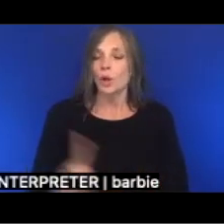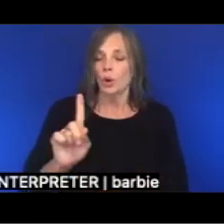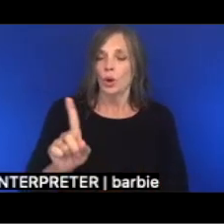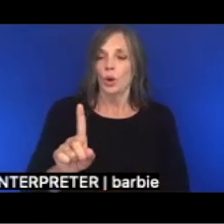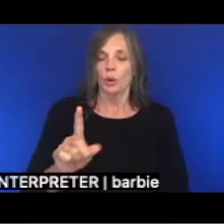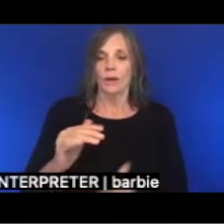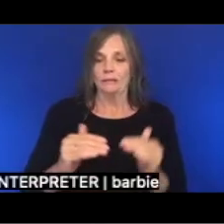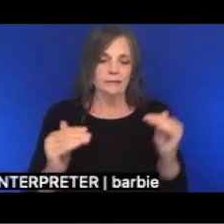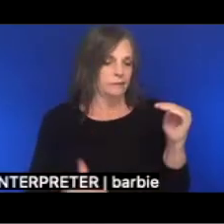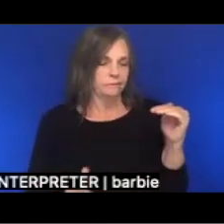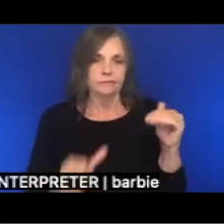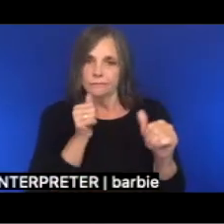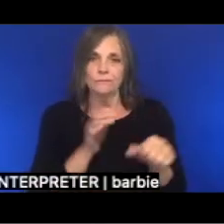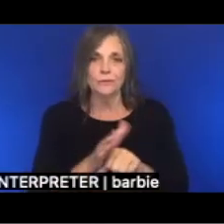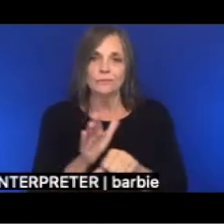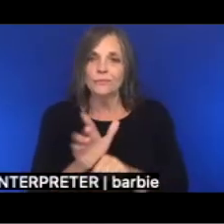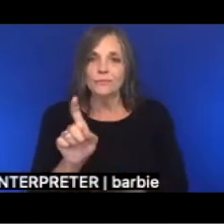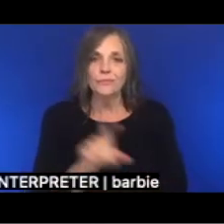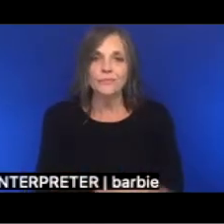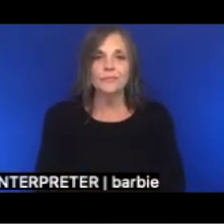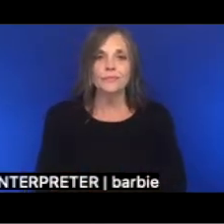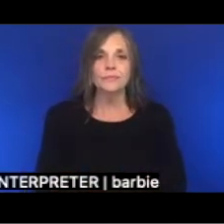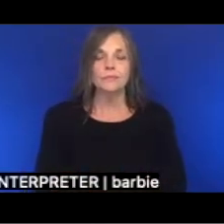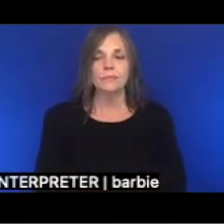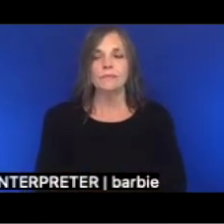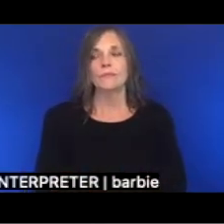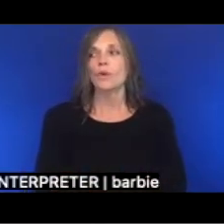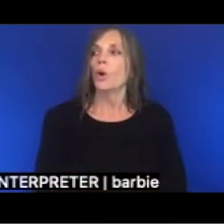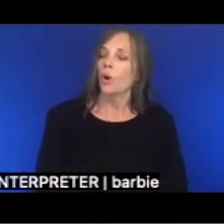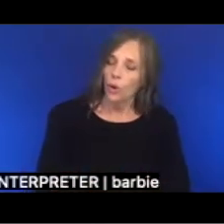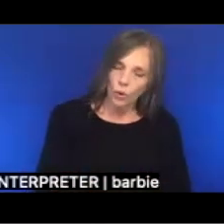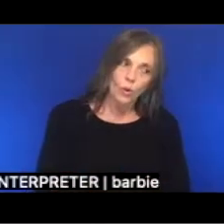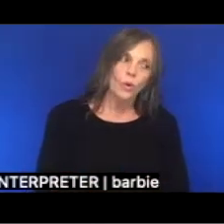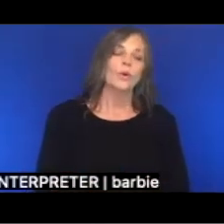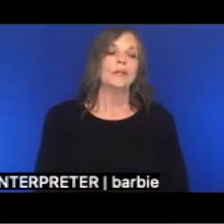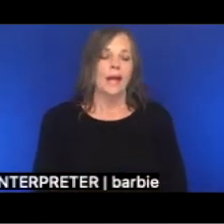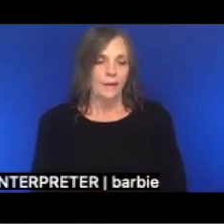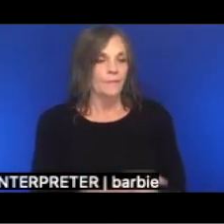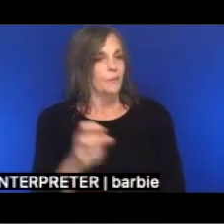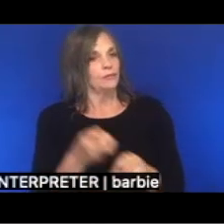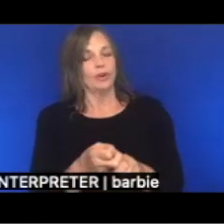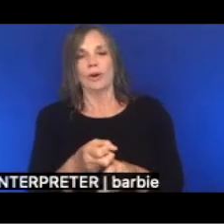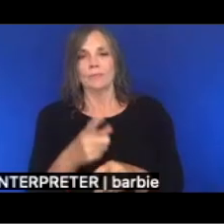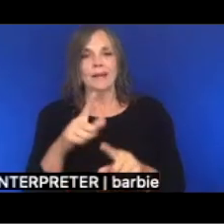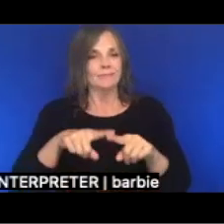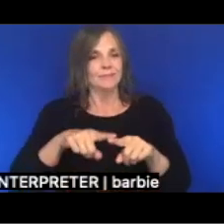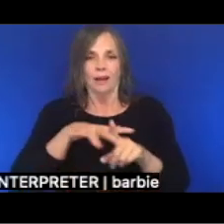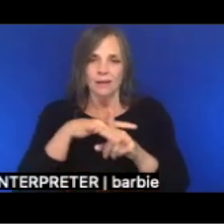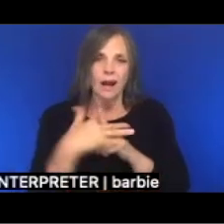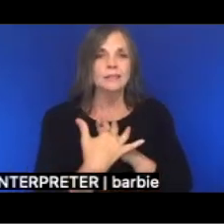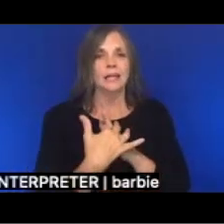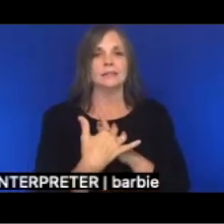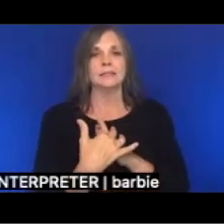short? Yeah, it's so hard because it's so contextual, everything. This is the sign